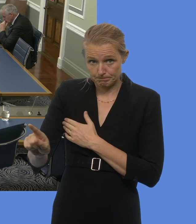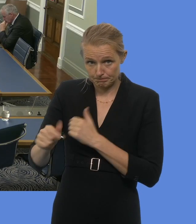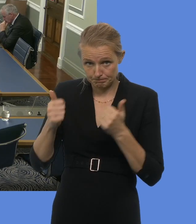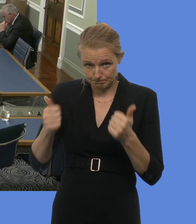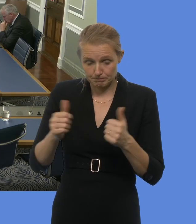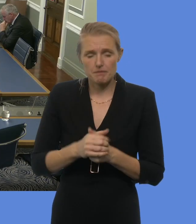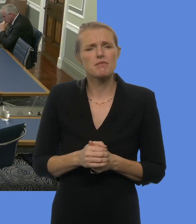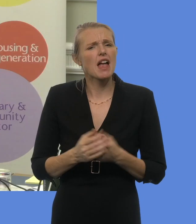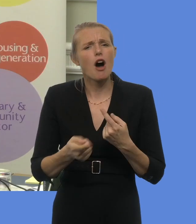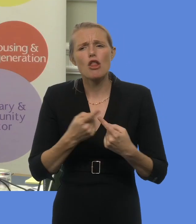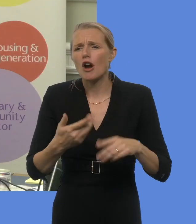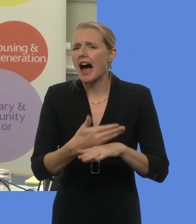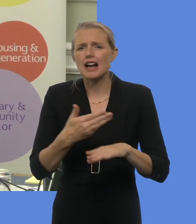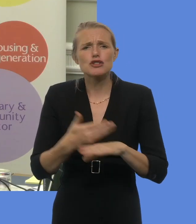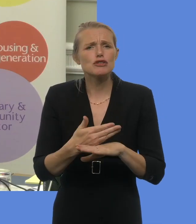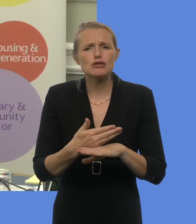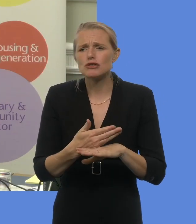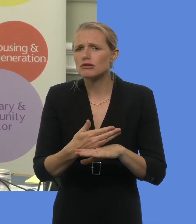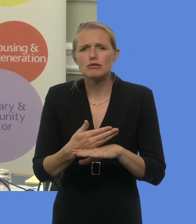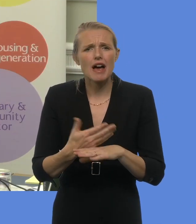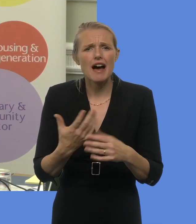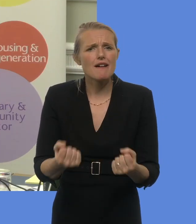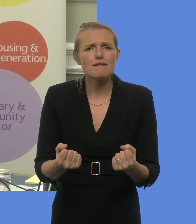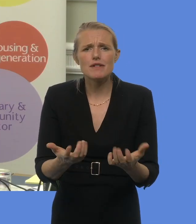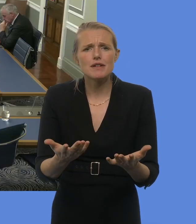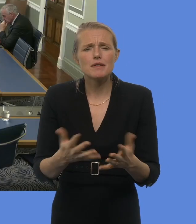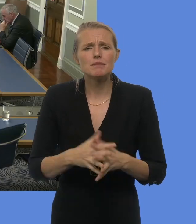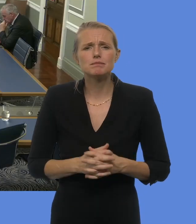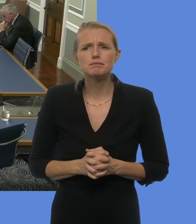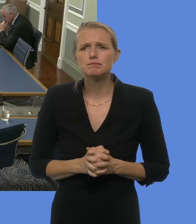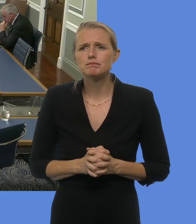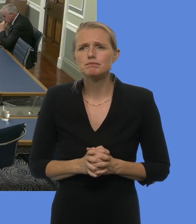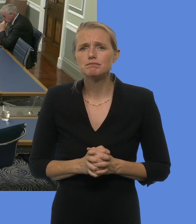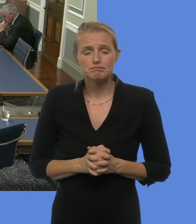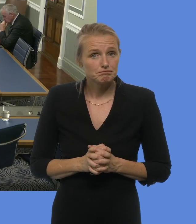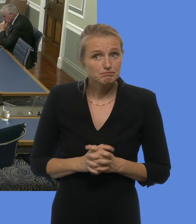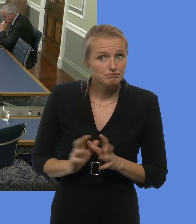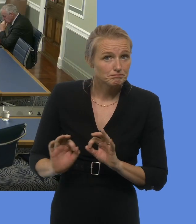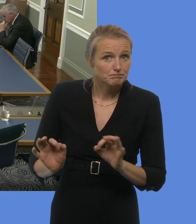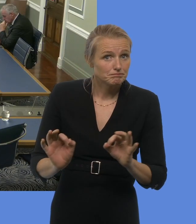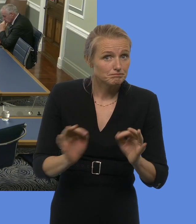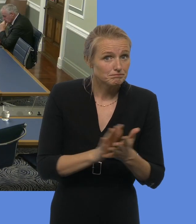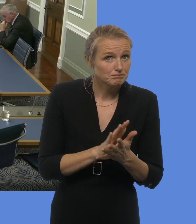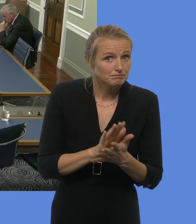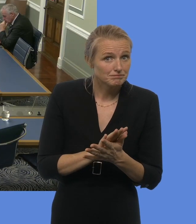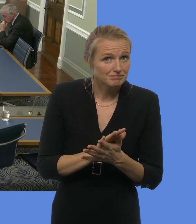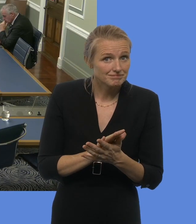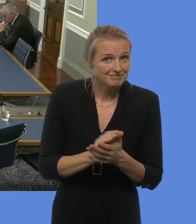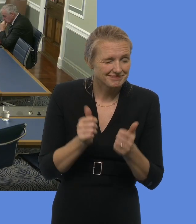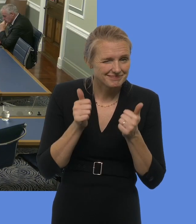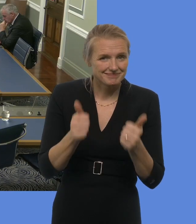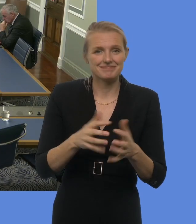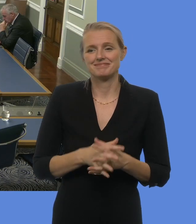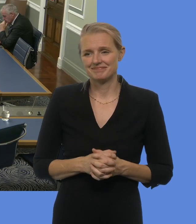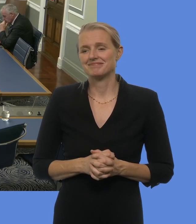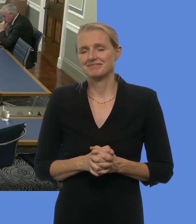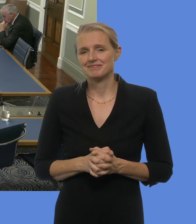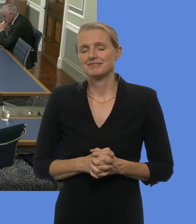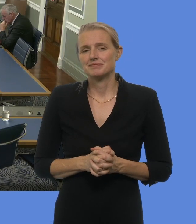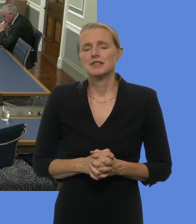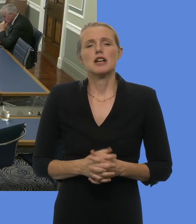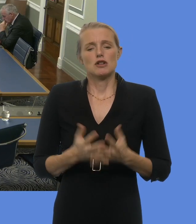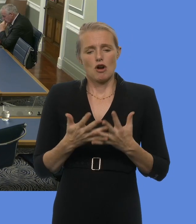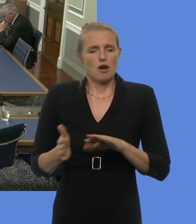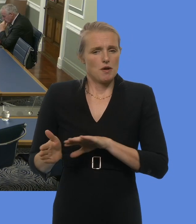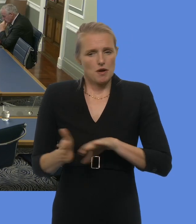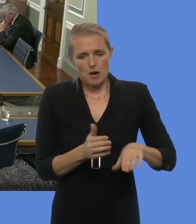actions from that closed session? Content enough? Okay. All right, so we'll move on